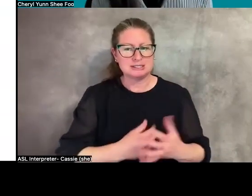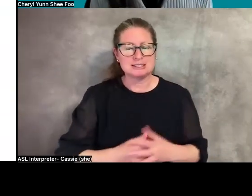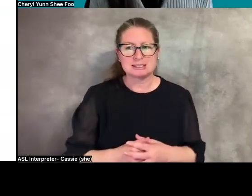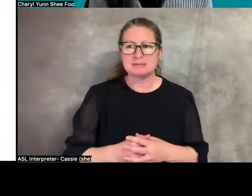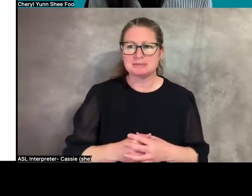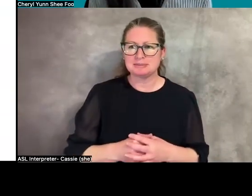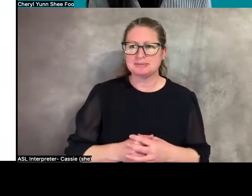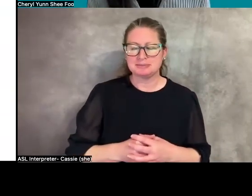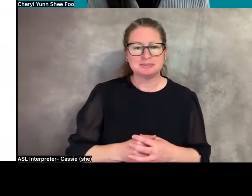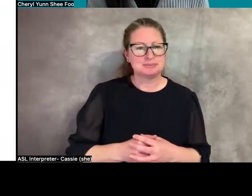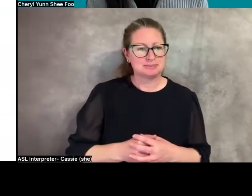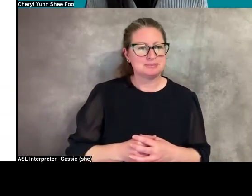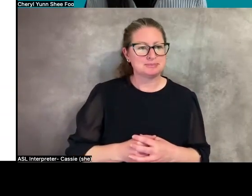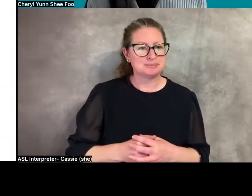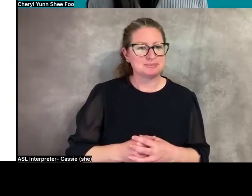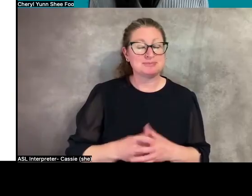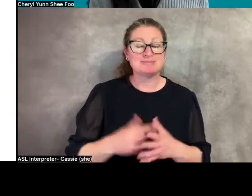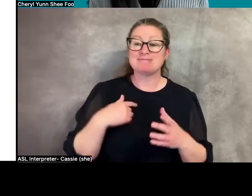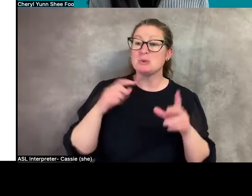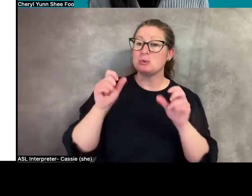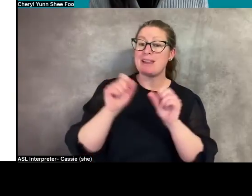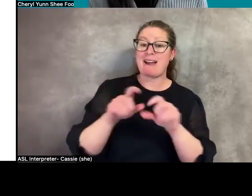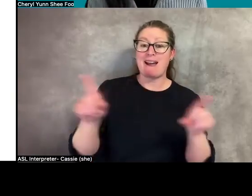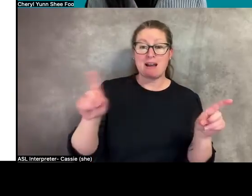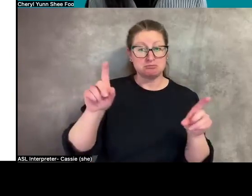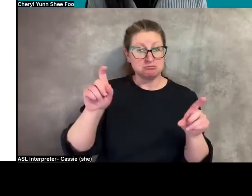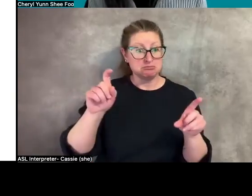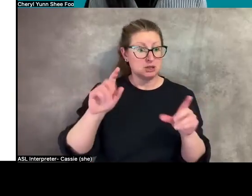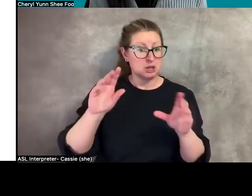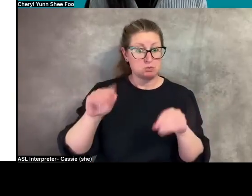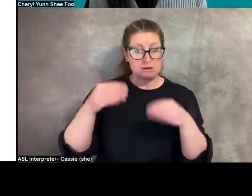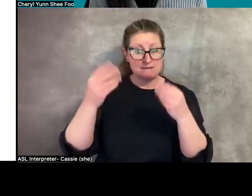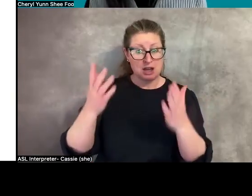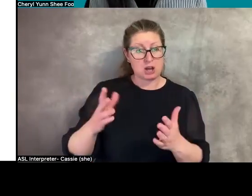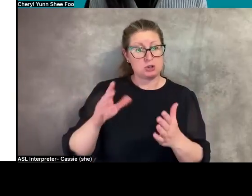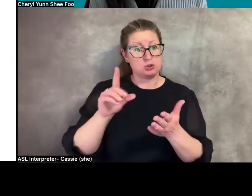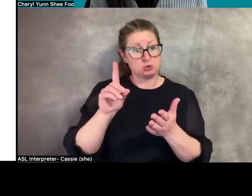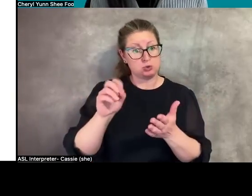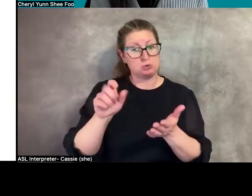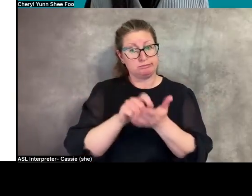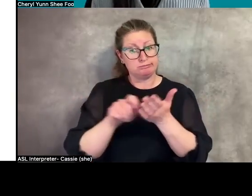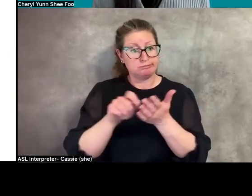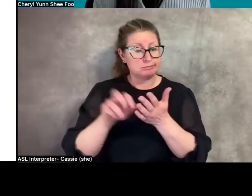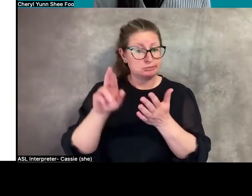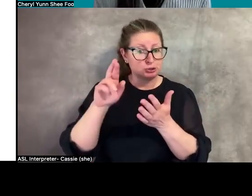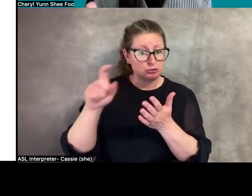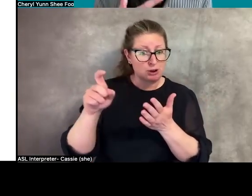So we asked whether providers prescribe each long-acting medication routinely,